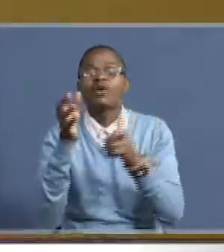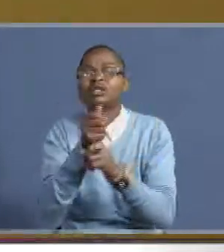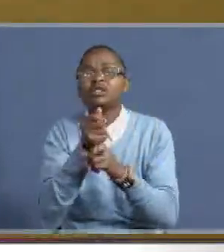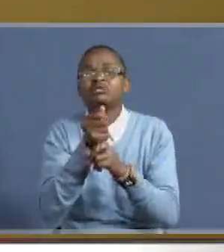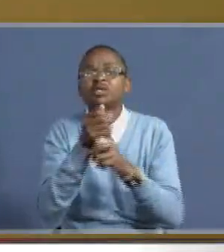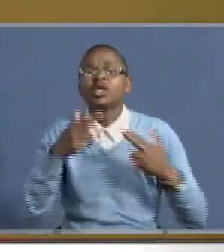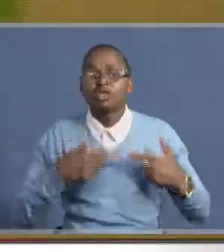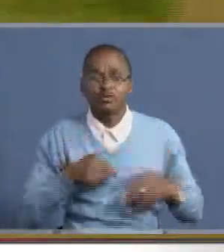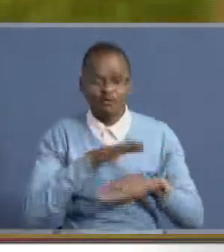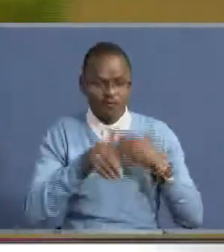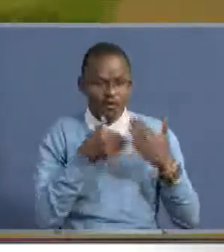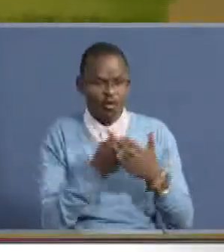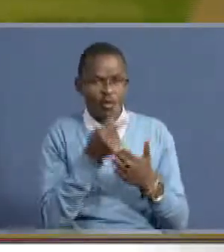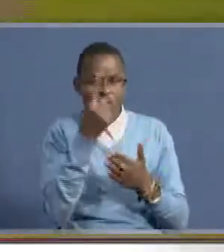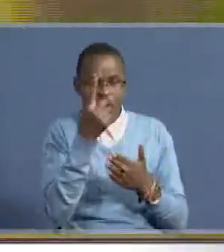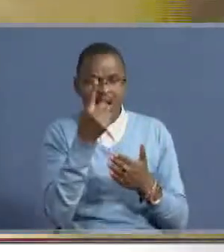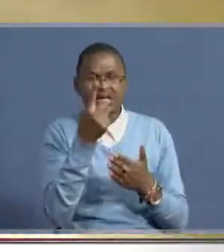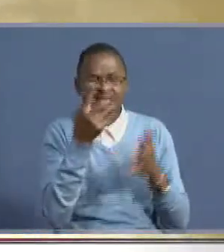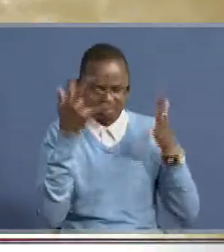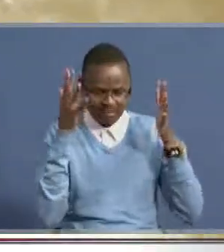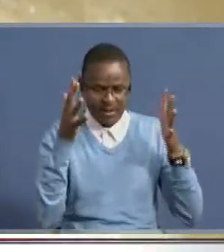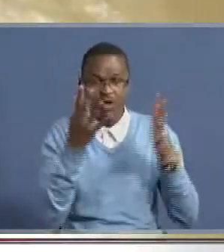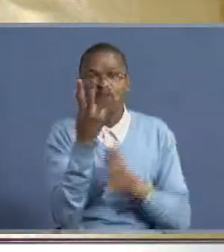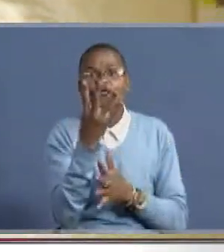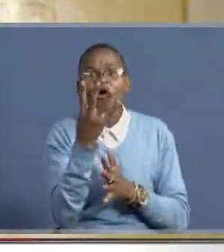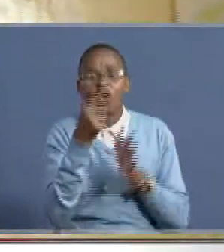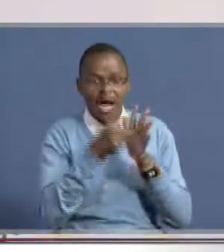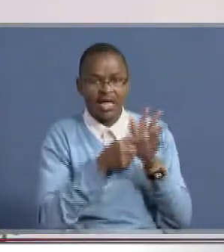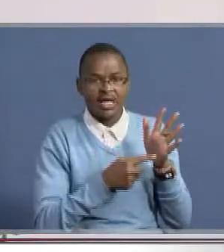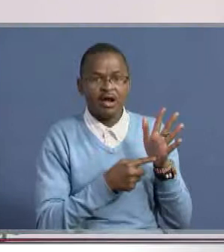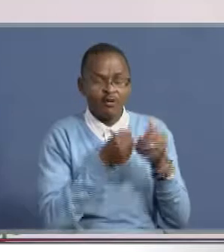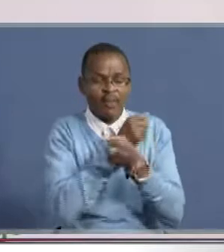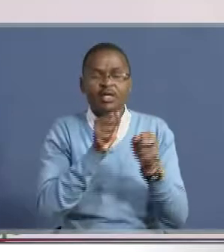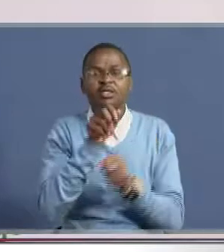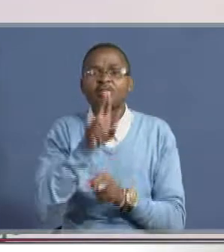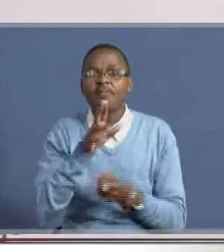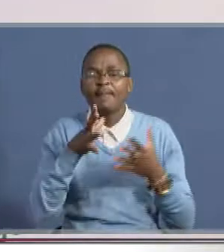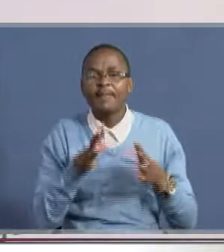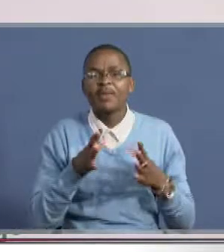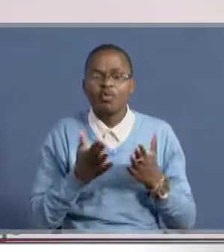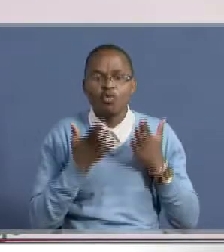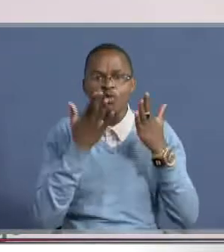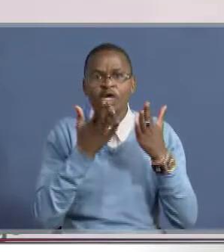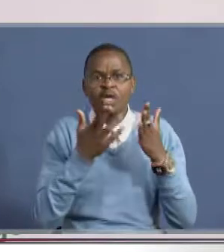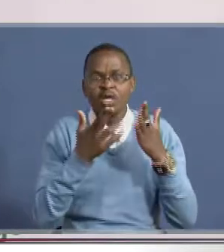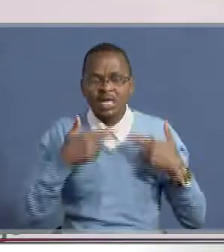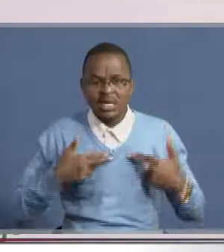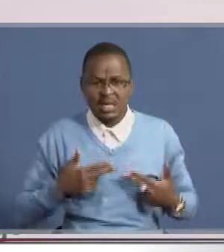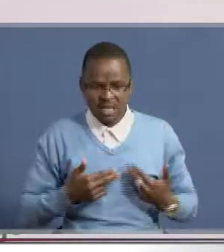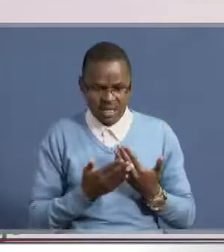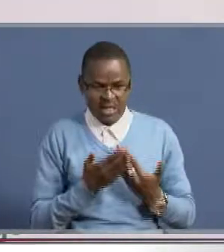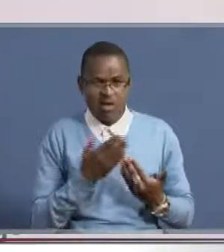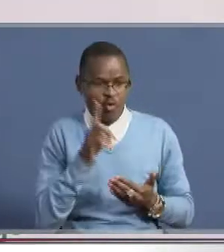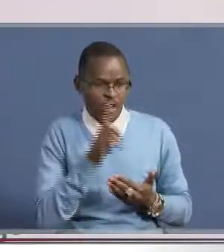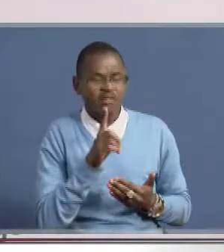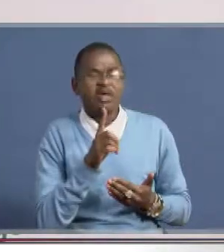health coverage, one of the big four pet projects of President Uhuru Kenyatta. There are people who give health care where the rubber touches the